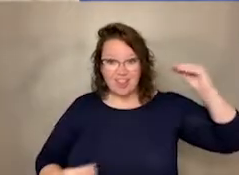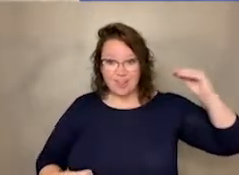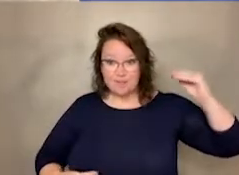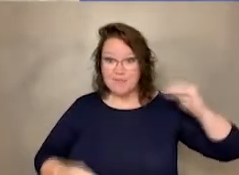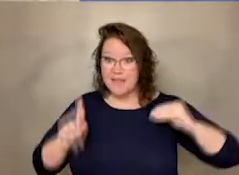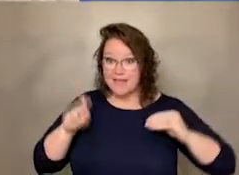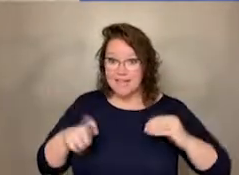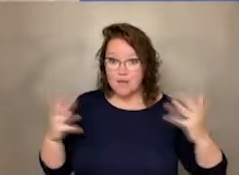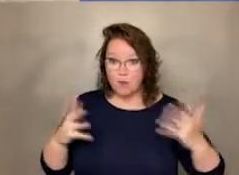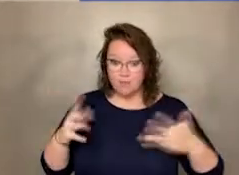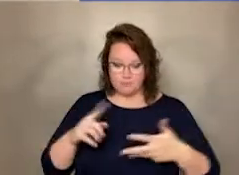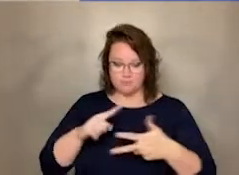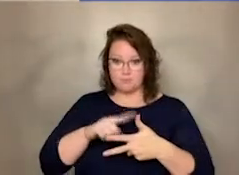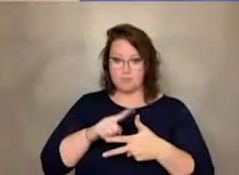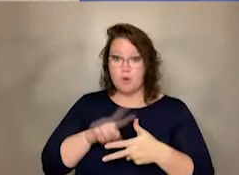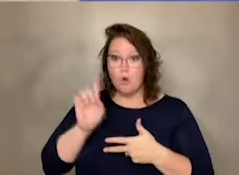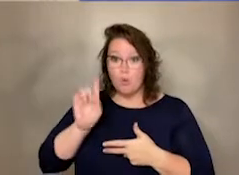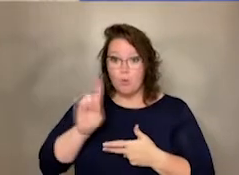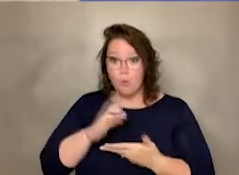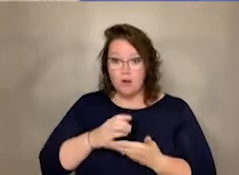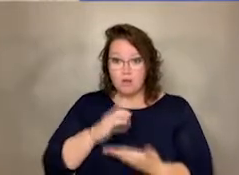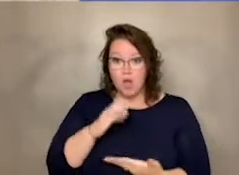of flour,